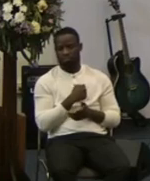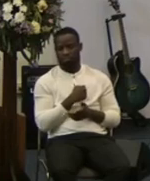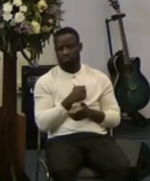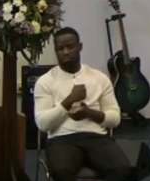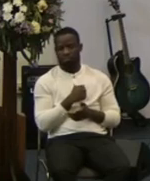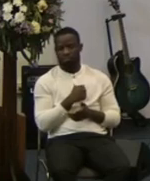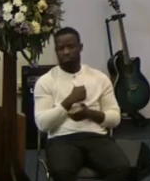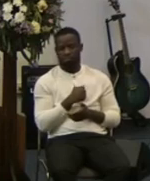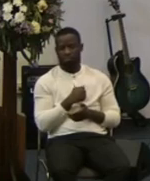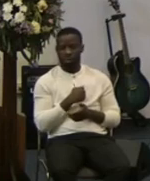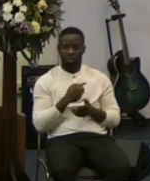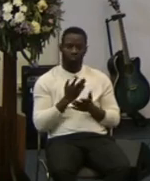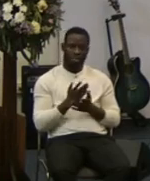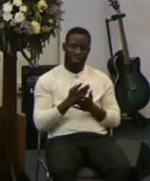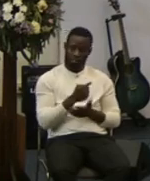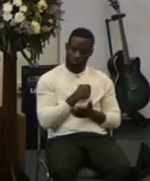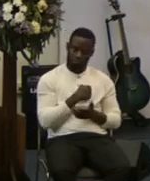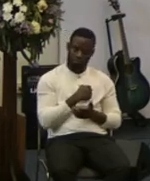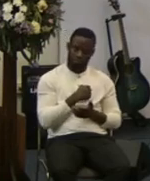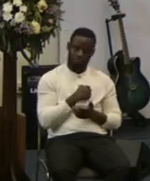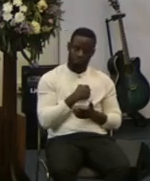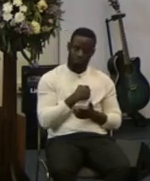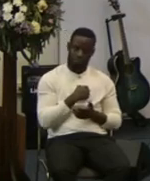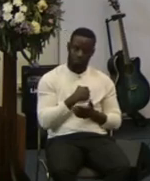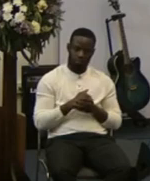for "do my head in" right the way across.